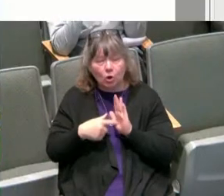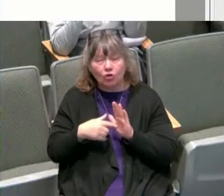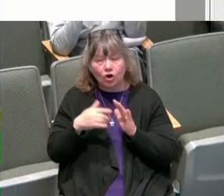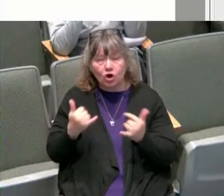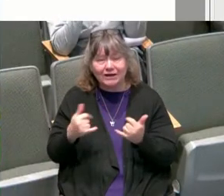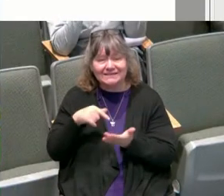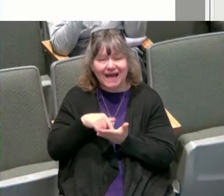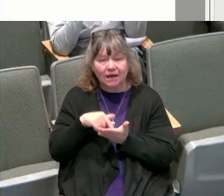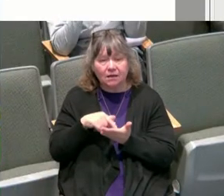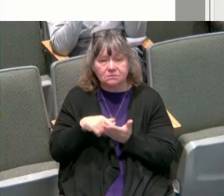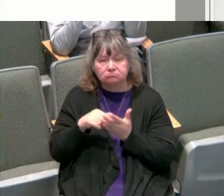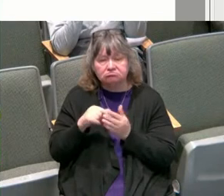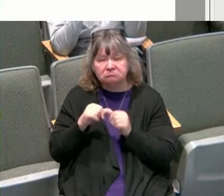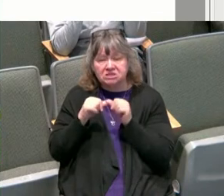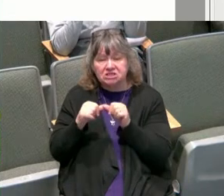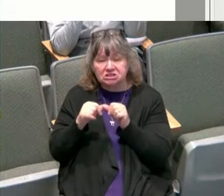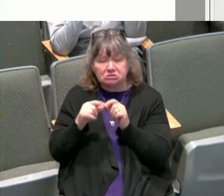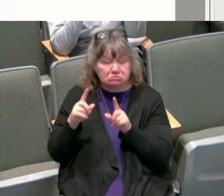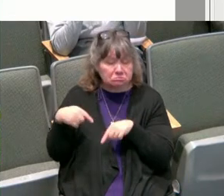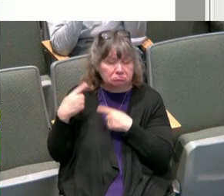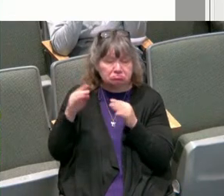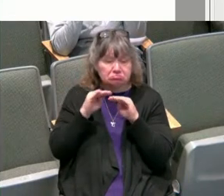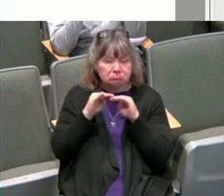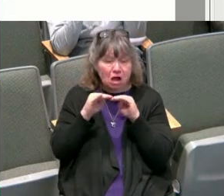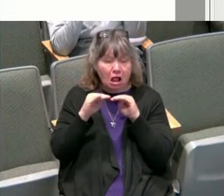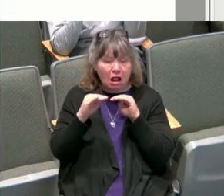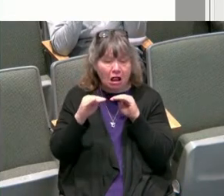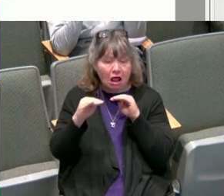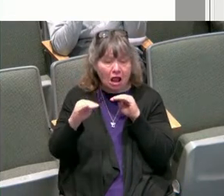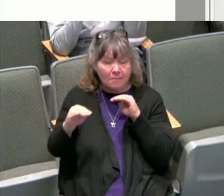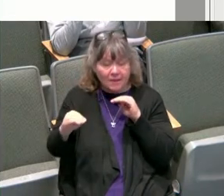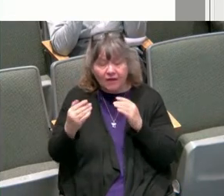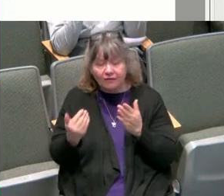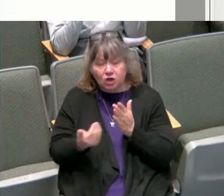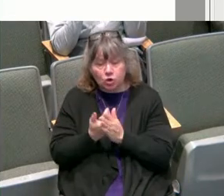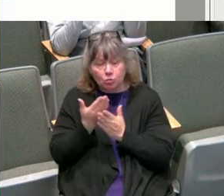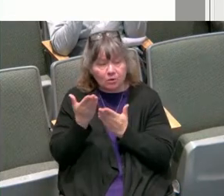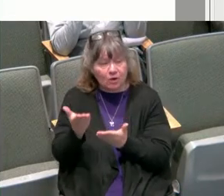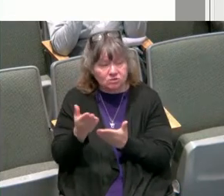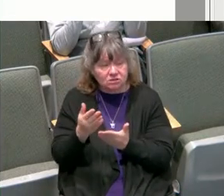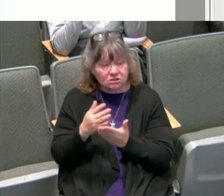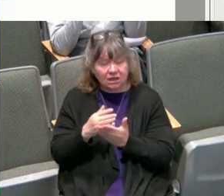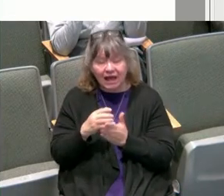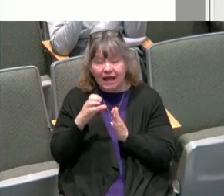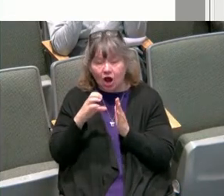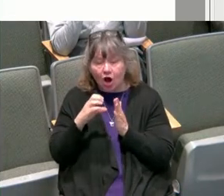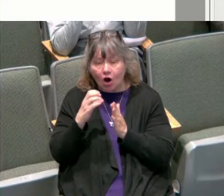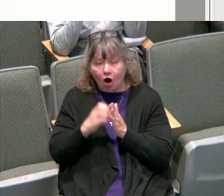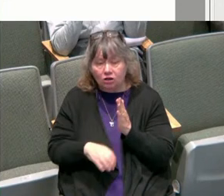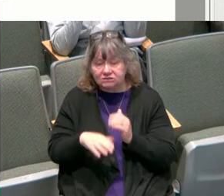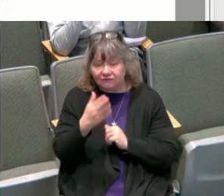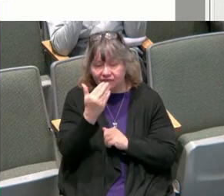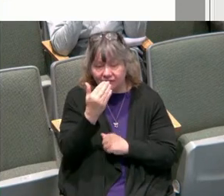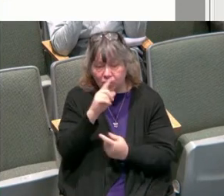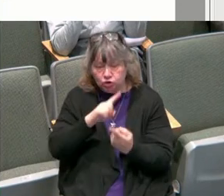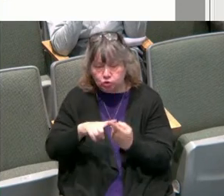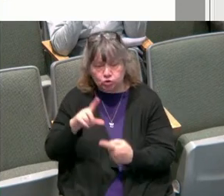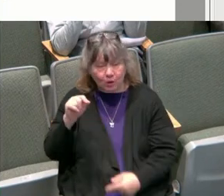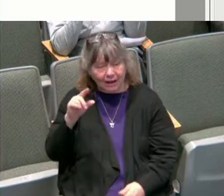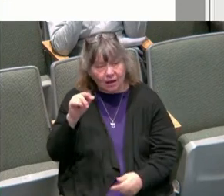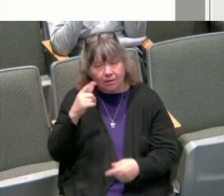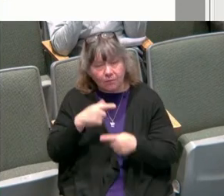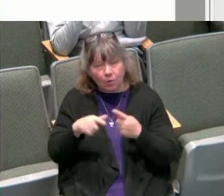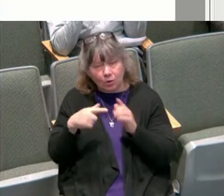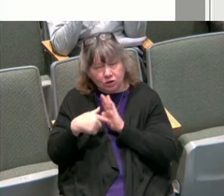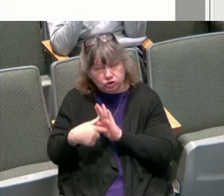of debt are consistent with recent levels the new projects being proposed are covered in articles 15-20 but we're showing this slide here because